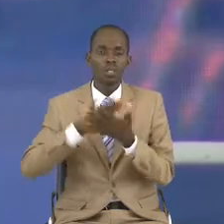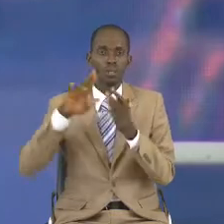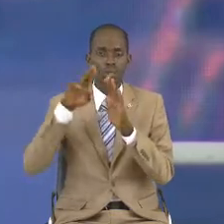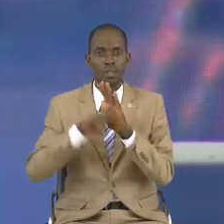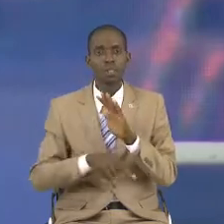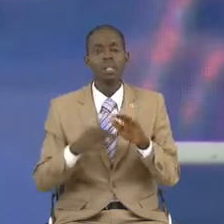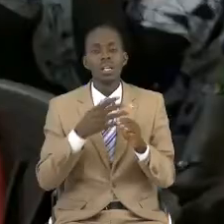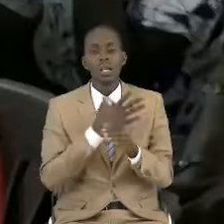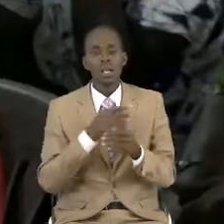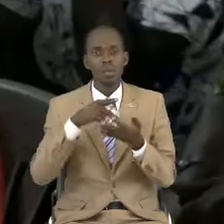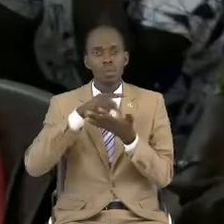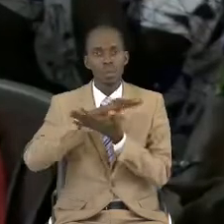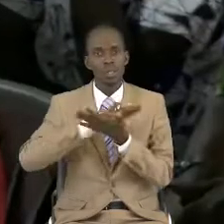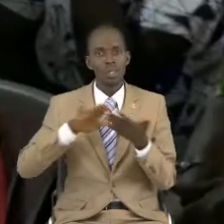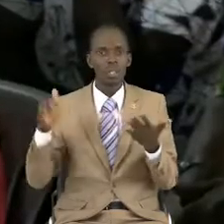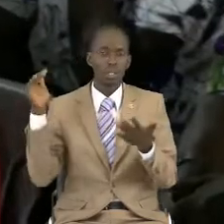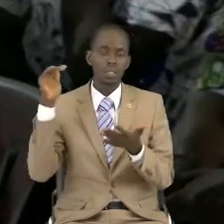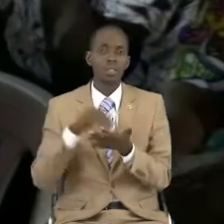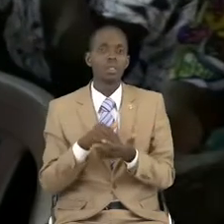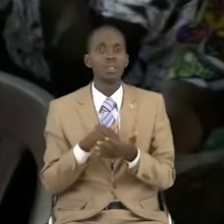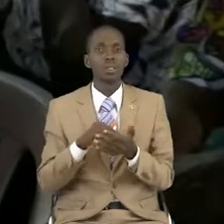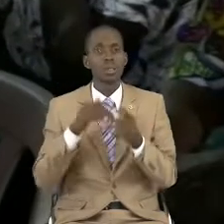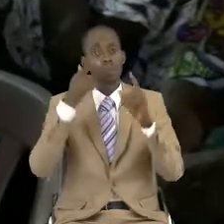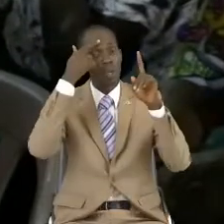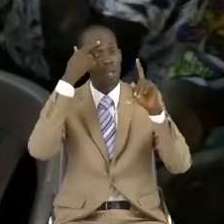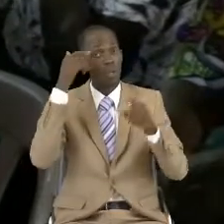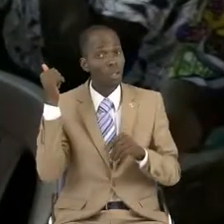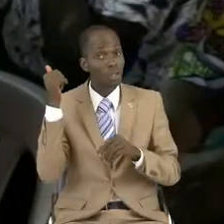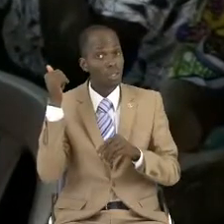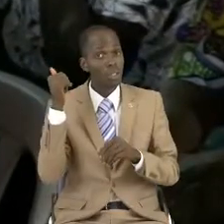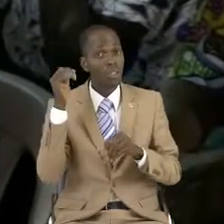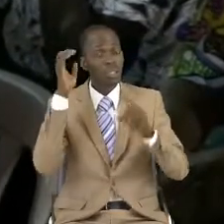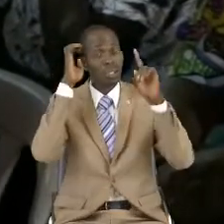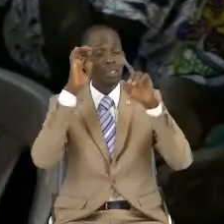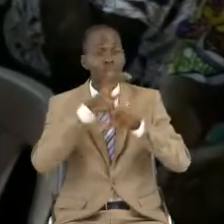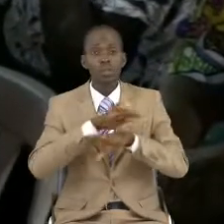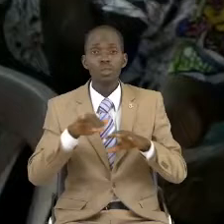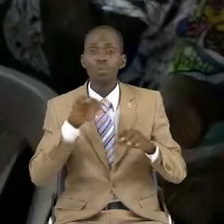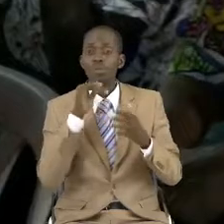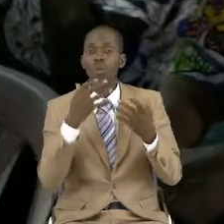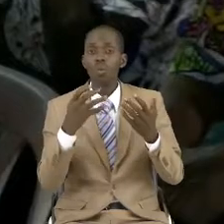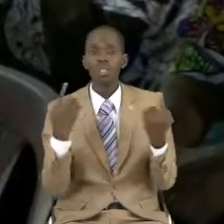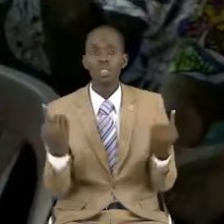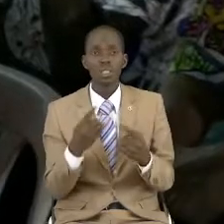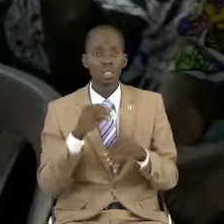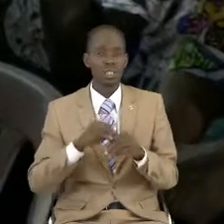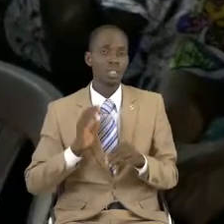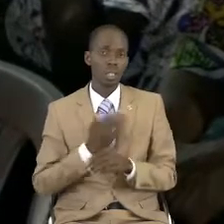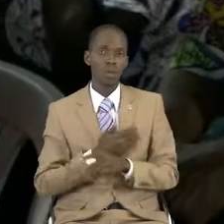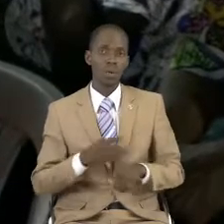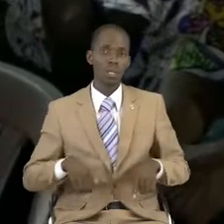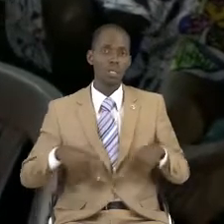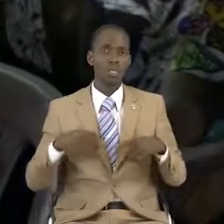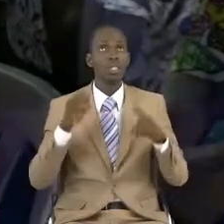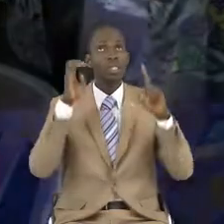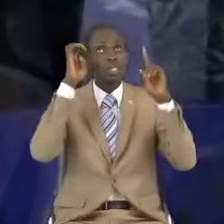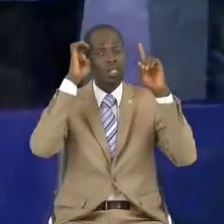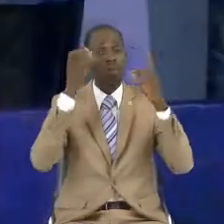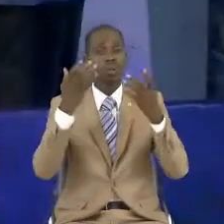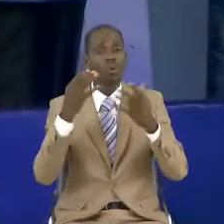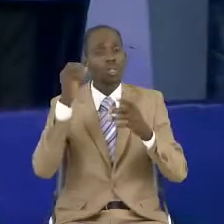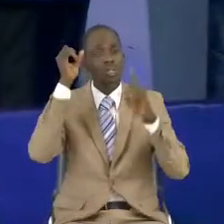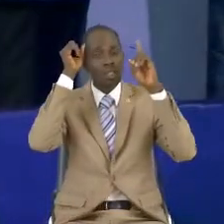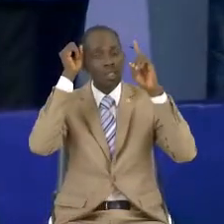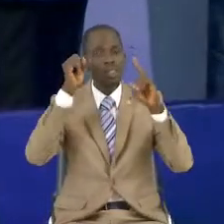purity again because he doesn't want sins in our lives he wants its nature to be in us he